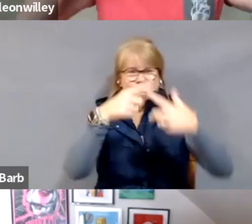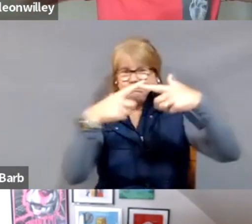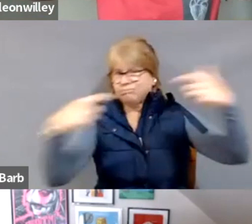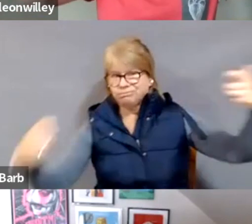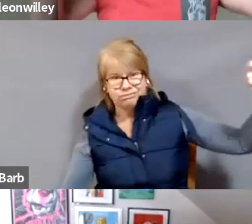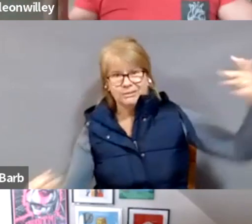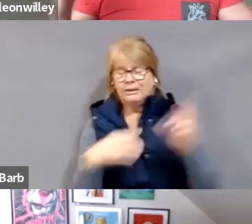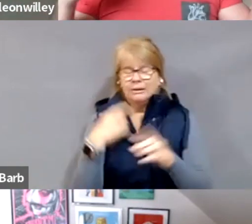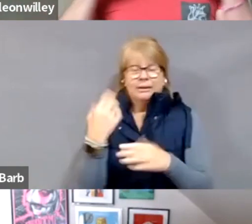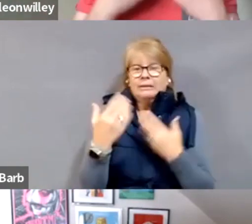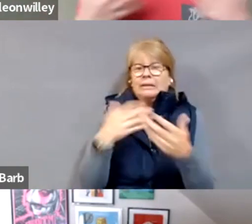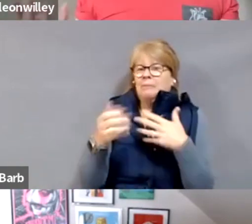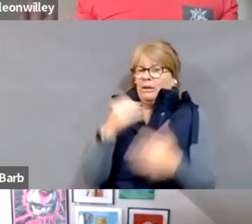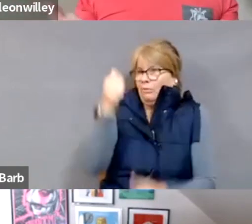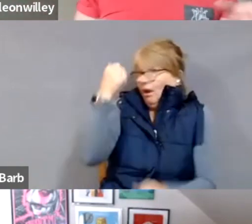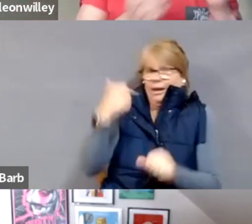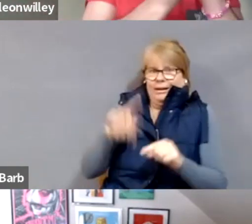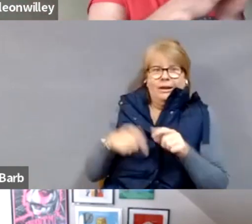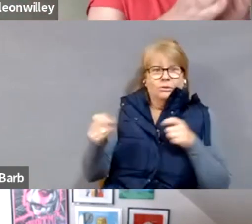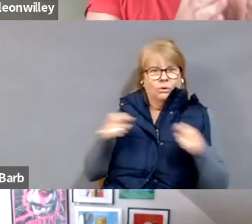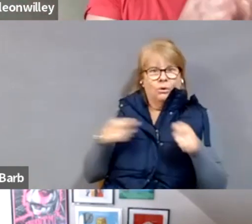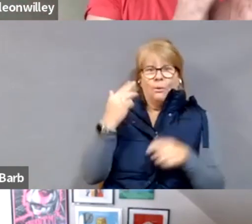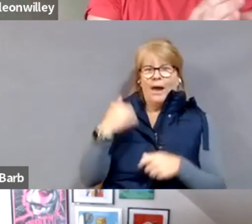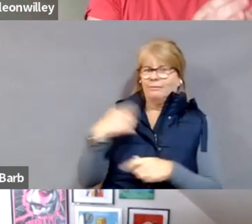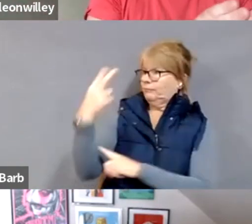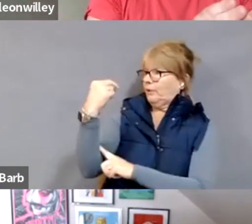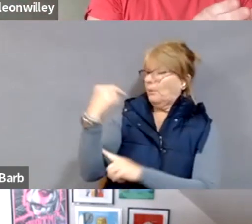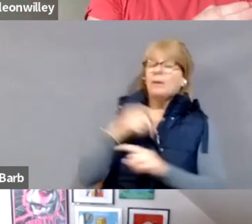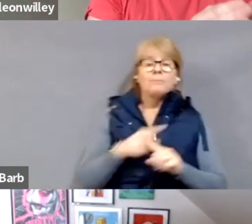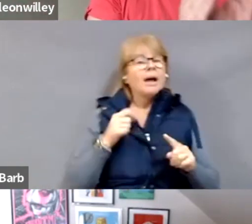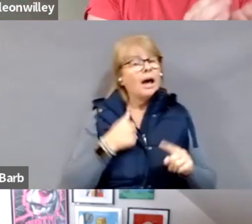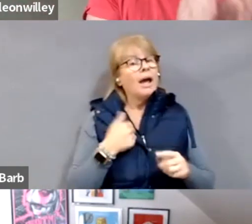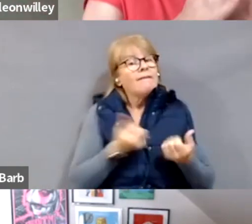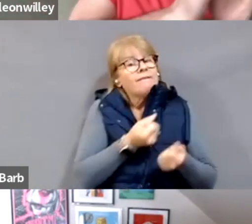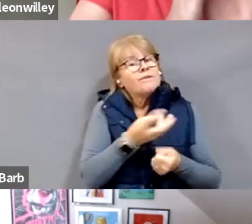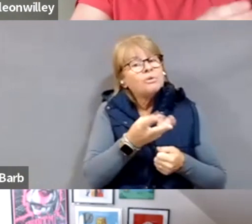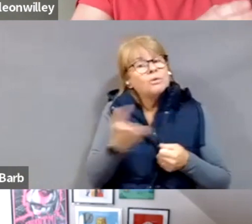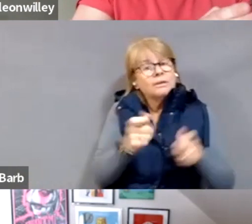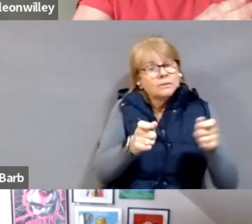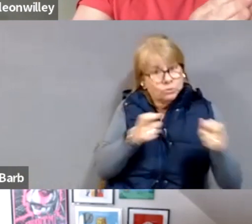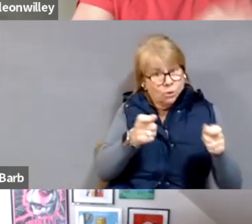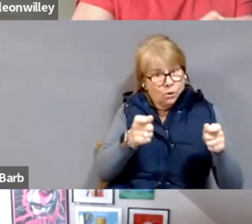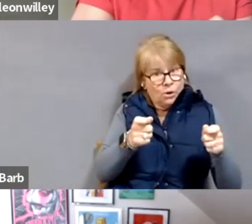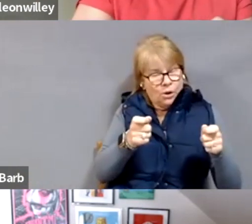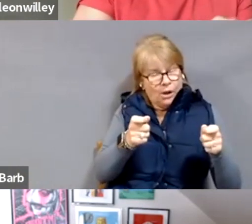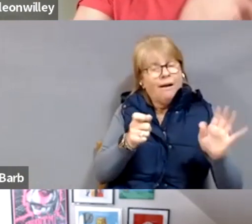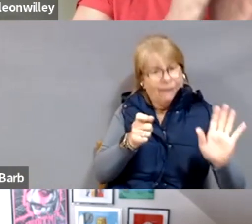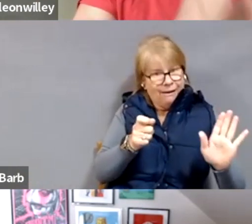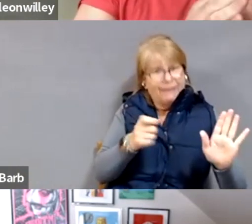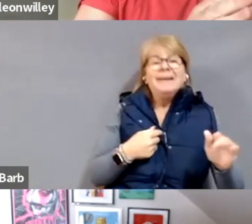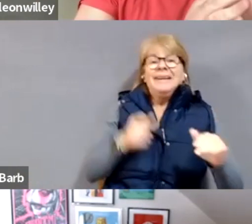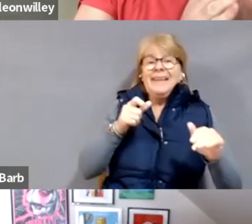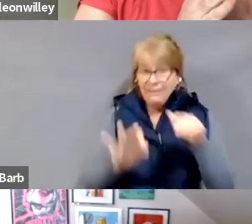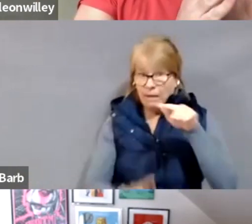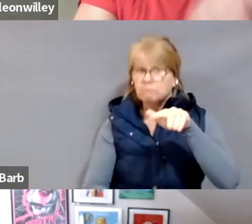whatever the thing is, I have no control over. There's a few aspects that I do have control over. So once you get me in the room, hopefully I will